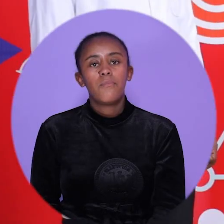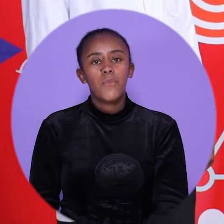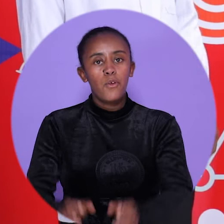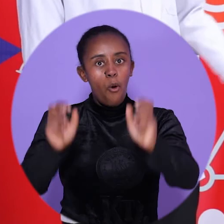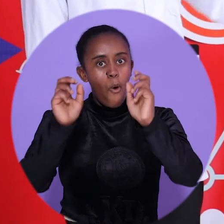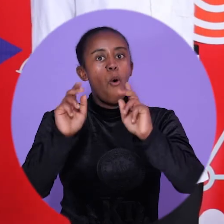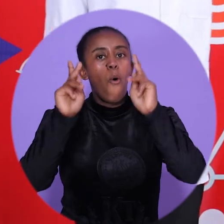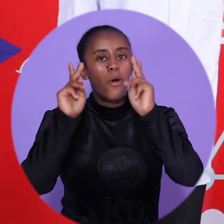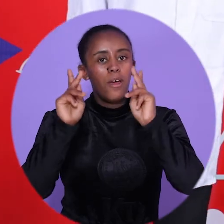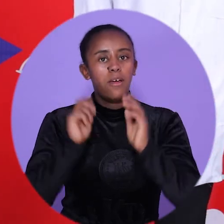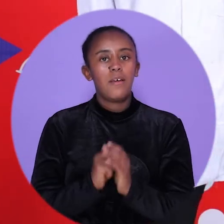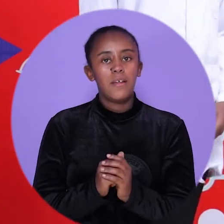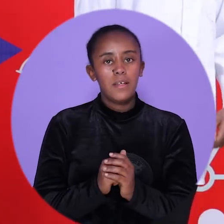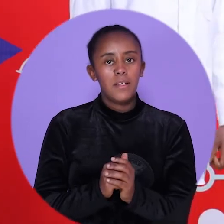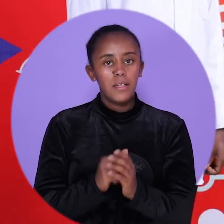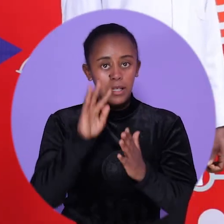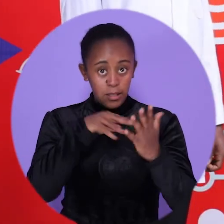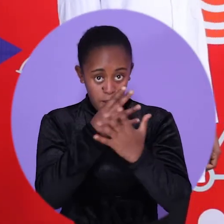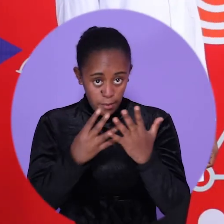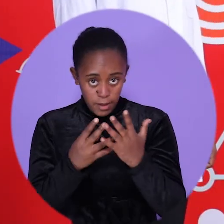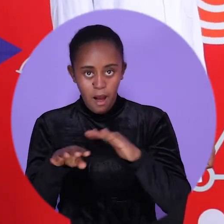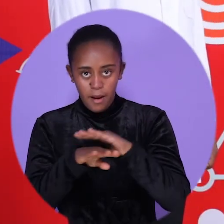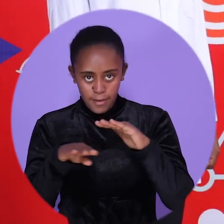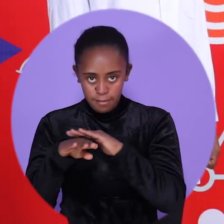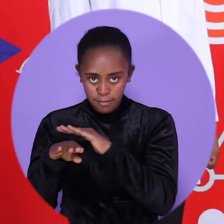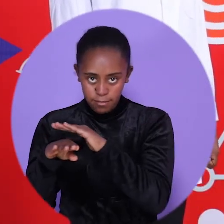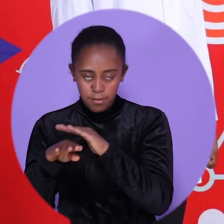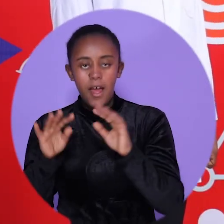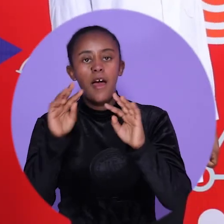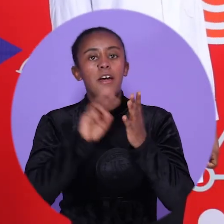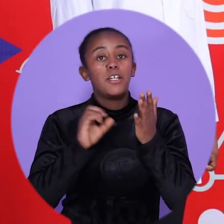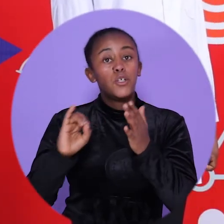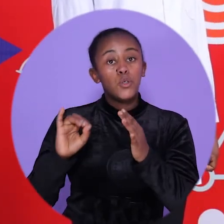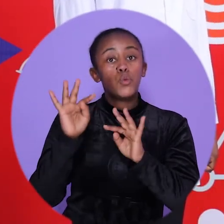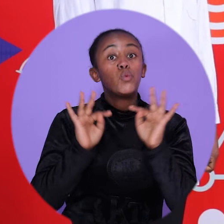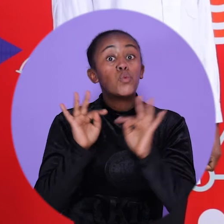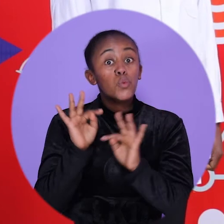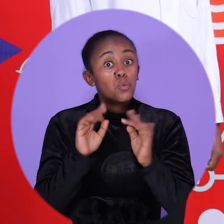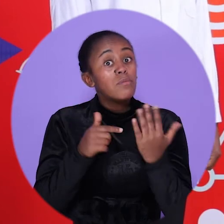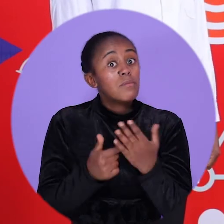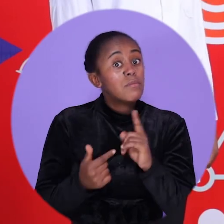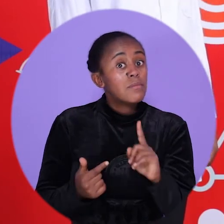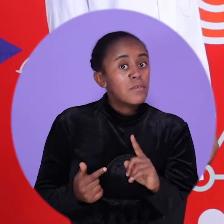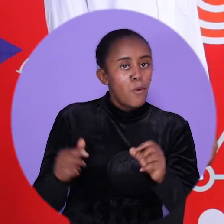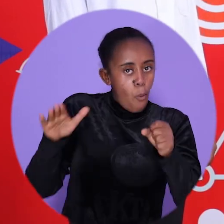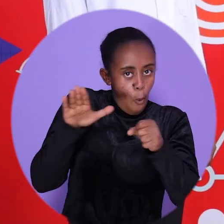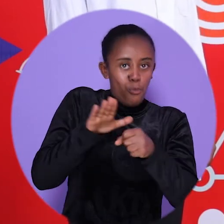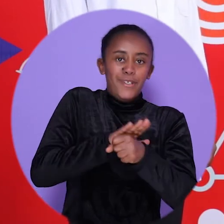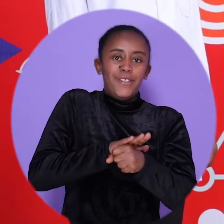Okay, there is a table under the reading story, so you have to